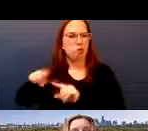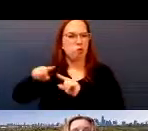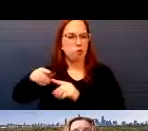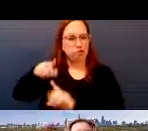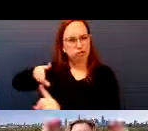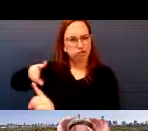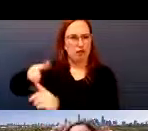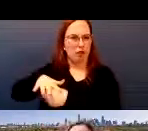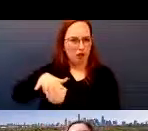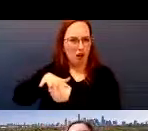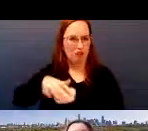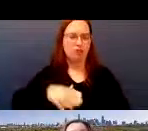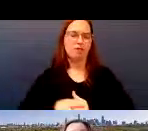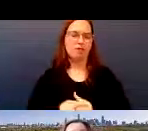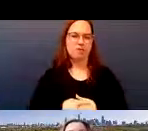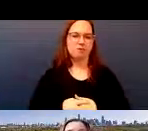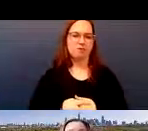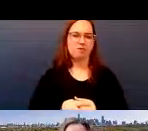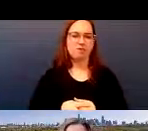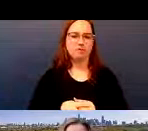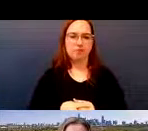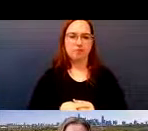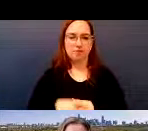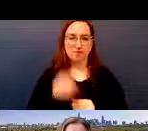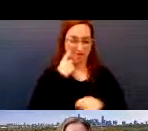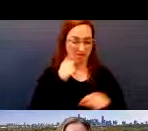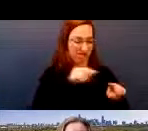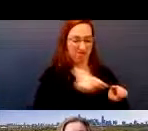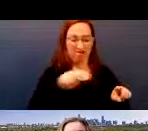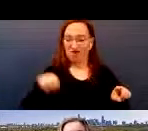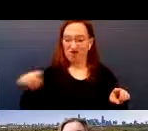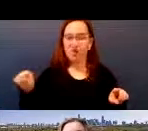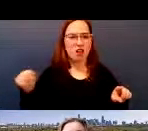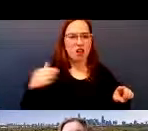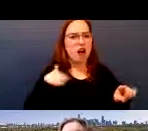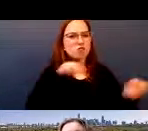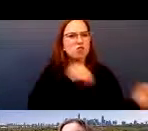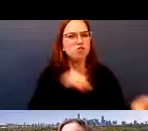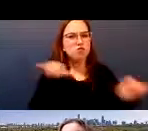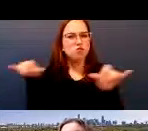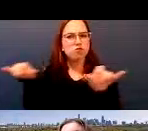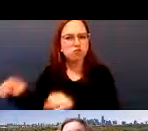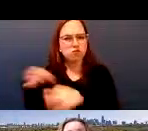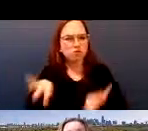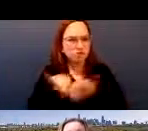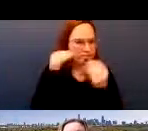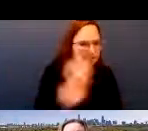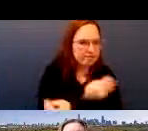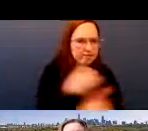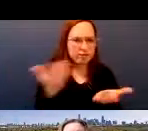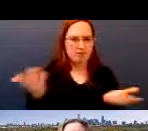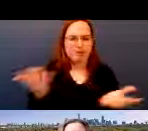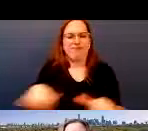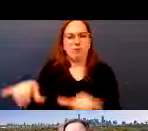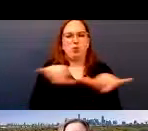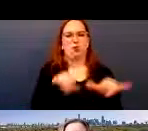Wanted to highlight some elements that are common to all of the concepts. These were really important in the engagement that we've done